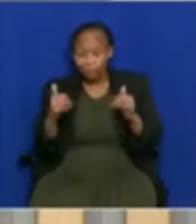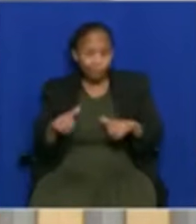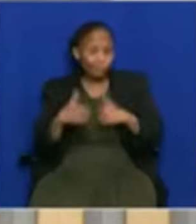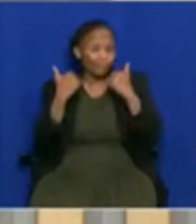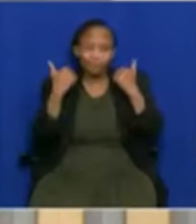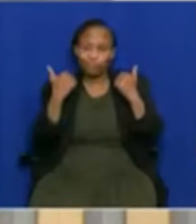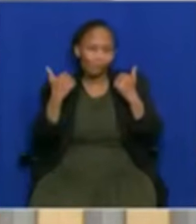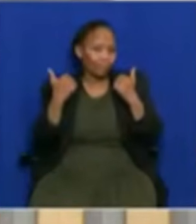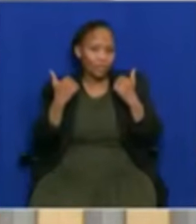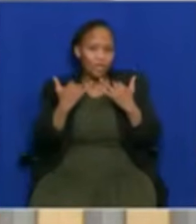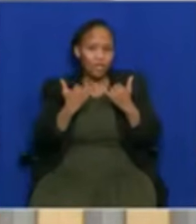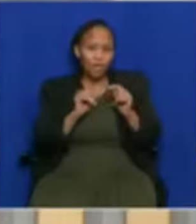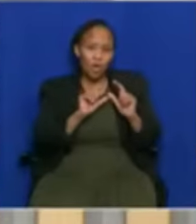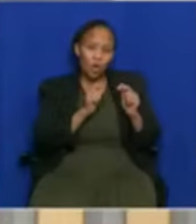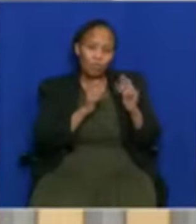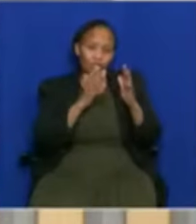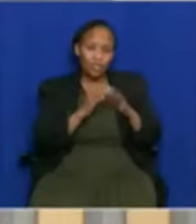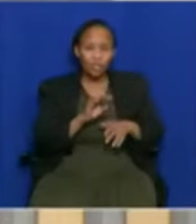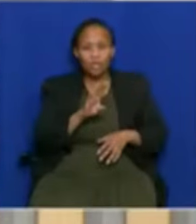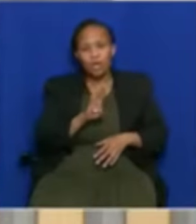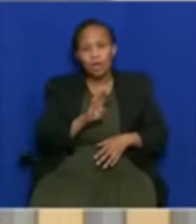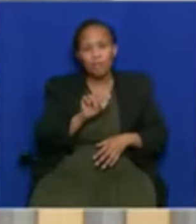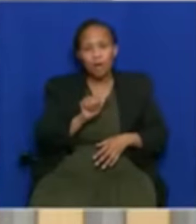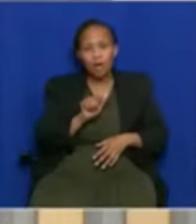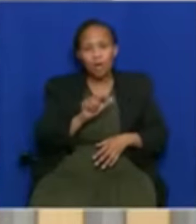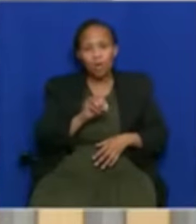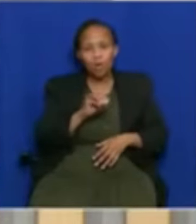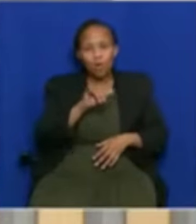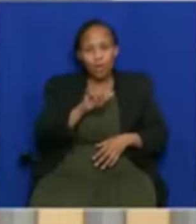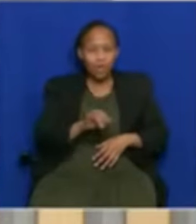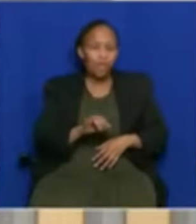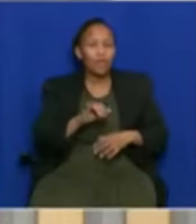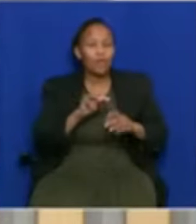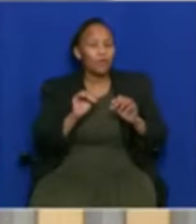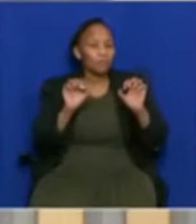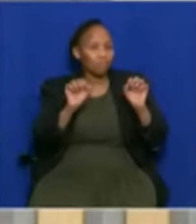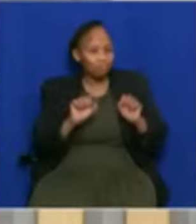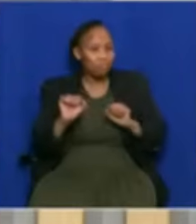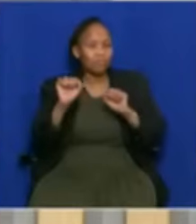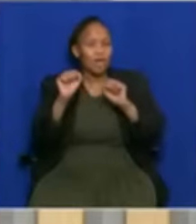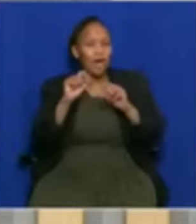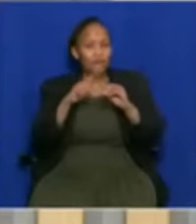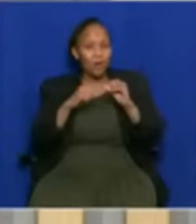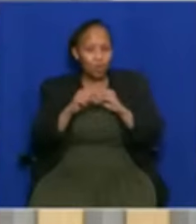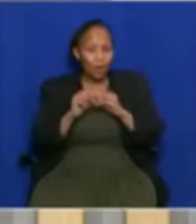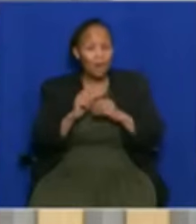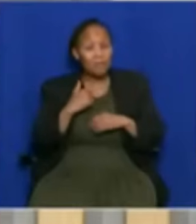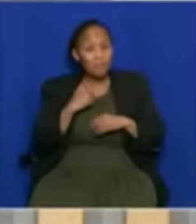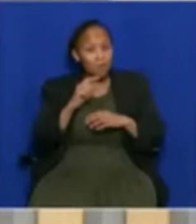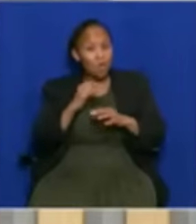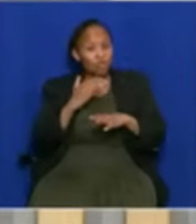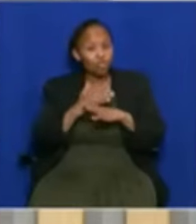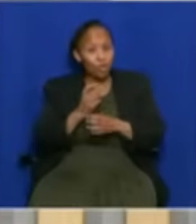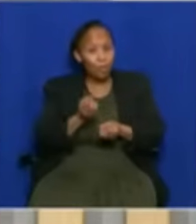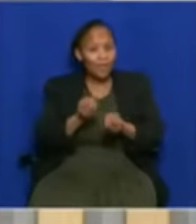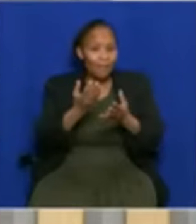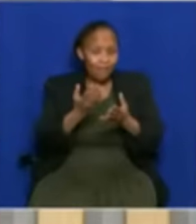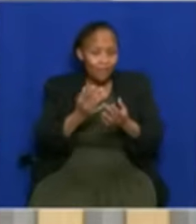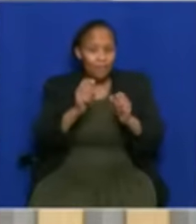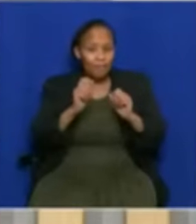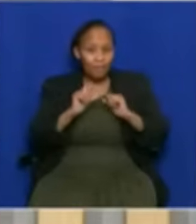talk about a gratification, and we talked about the employment as a gratification, but it's also